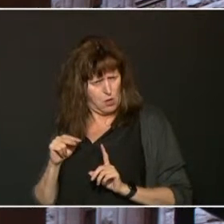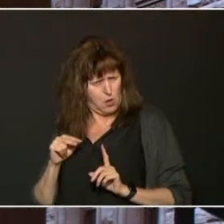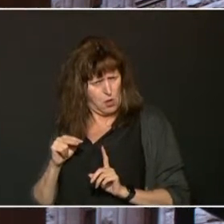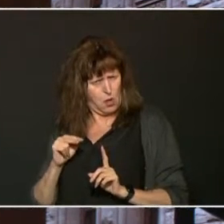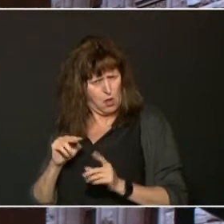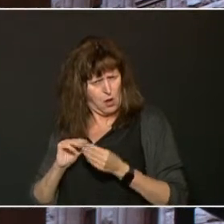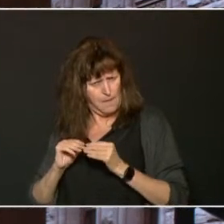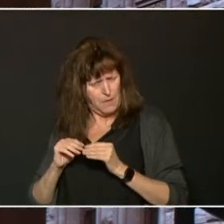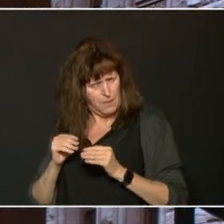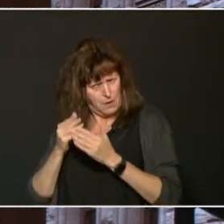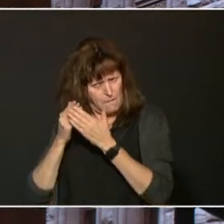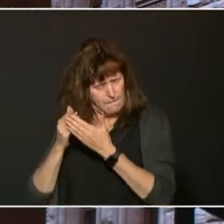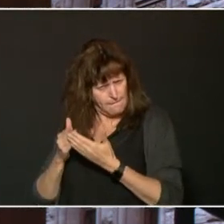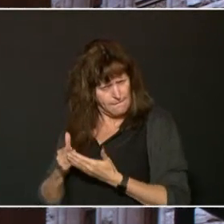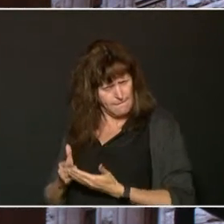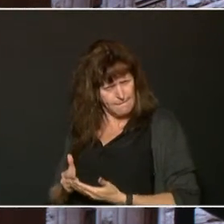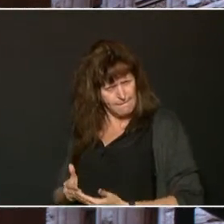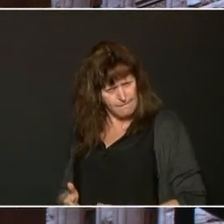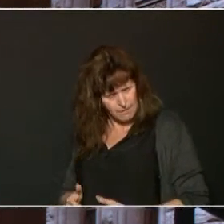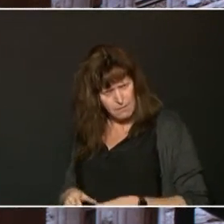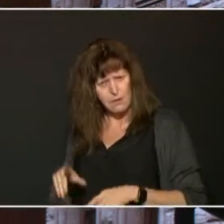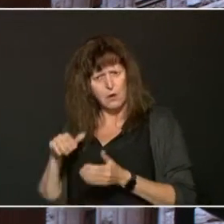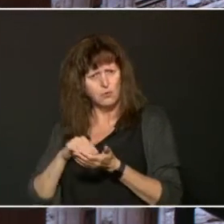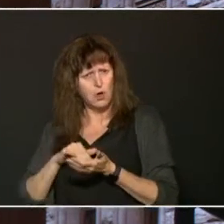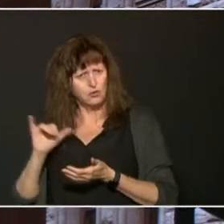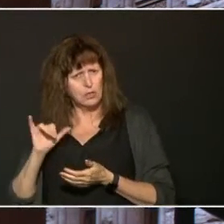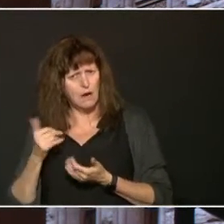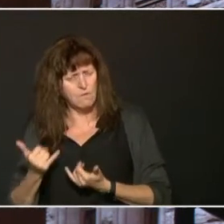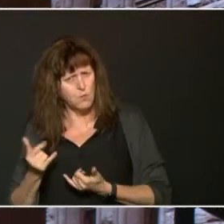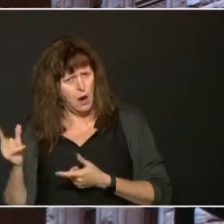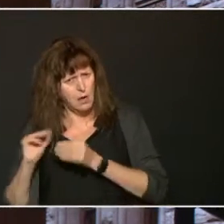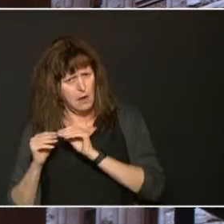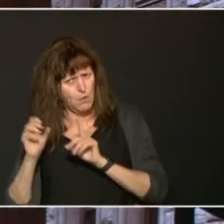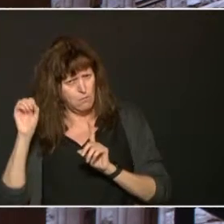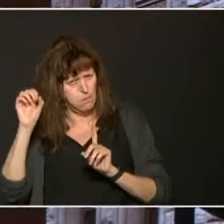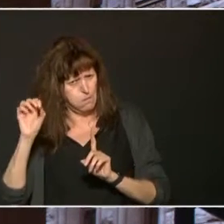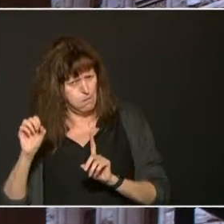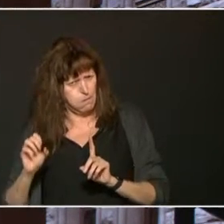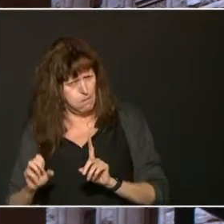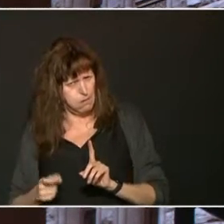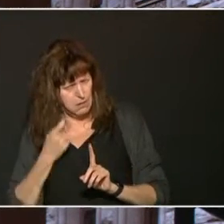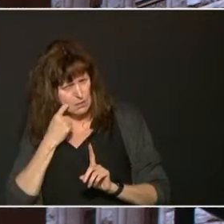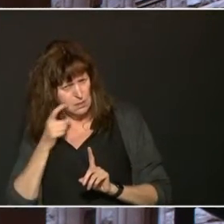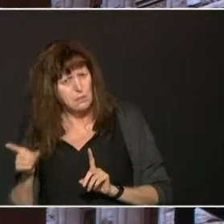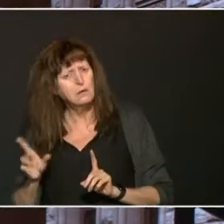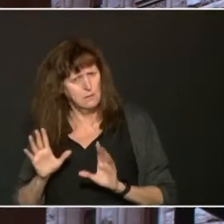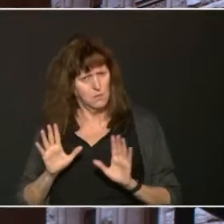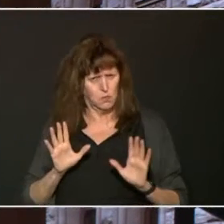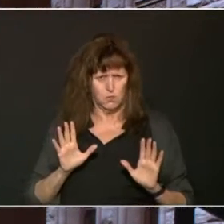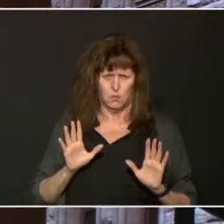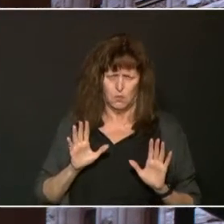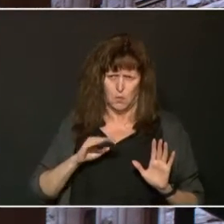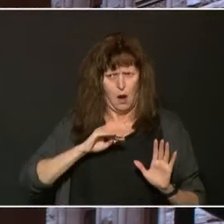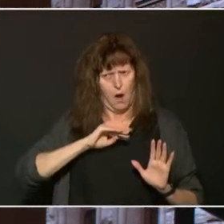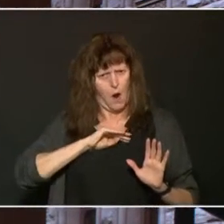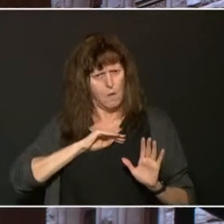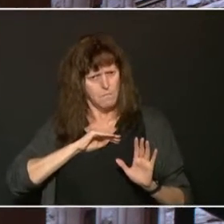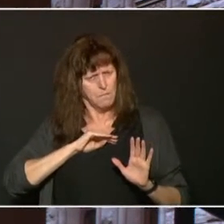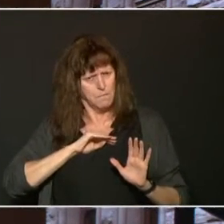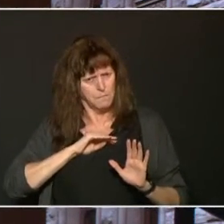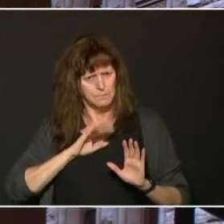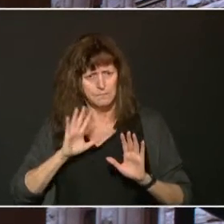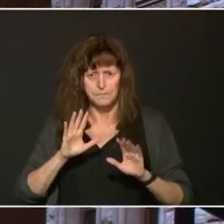has announced today, and they are all trending in the right direction. Our vaccination efforts are paying off, and key